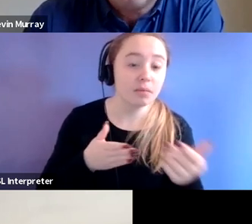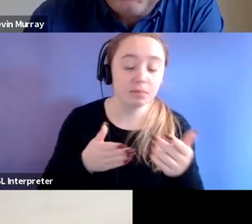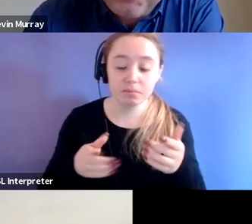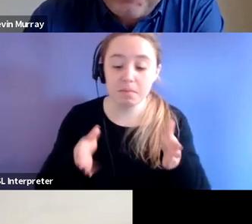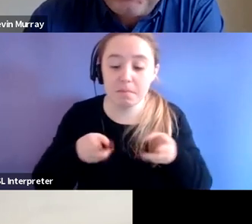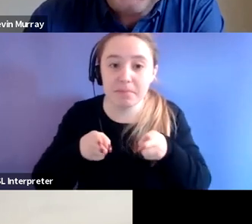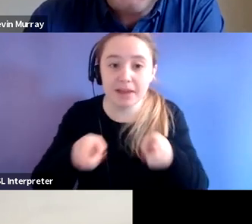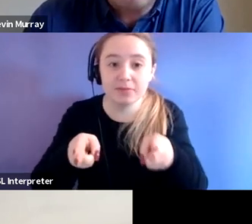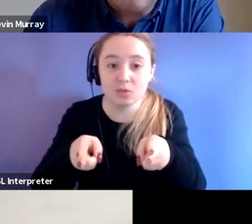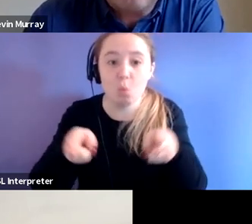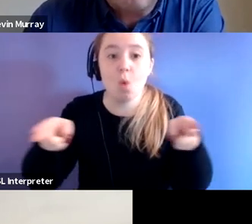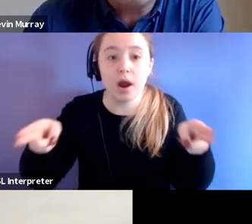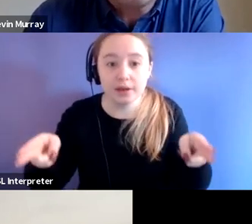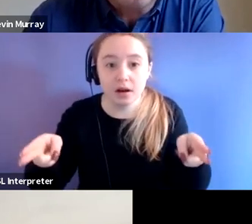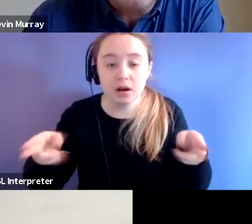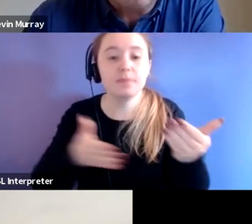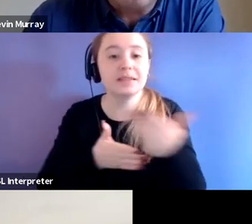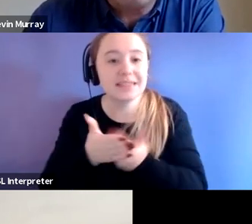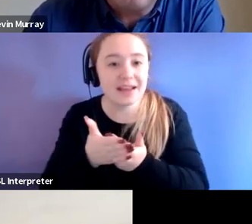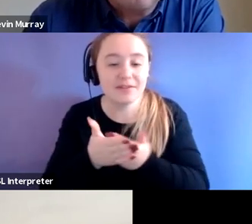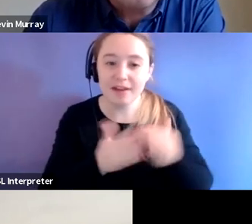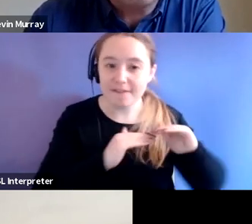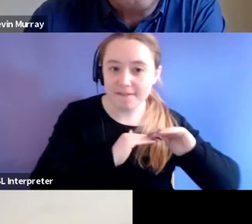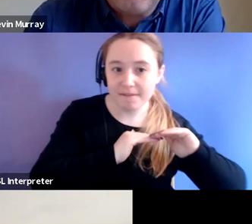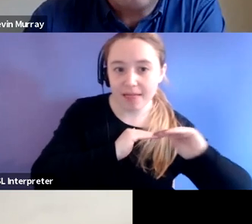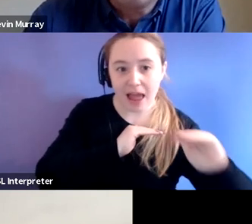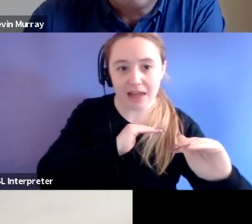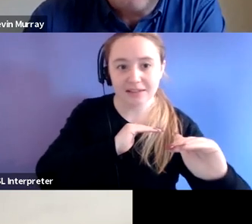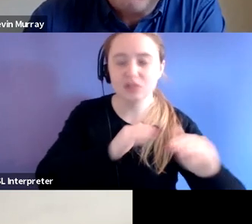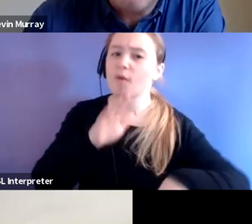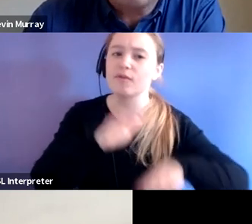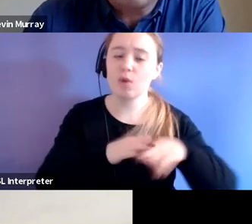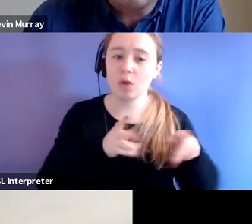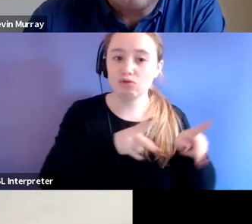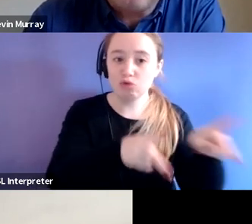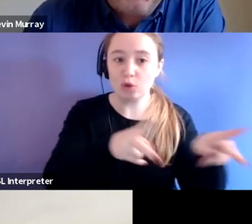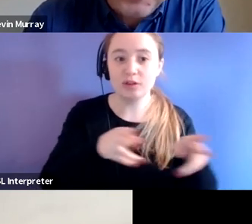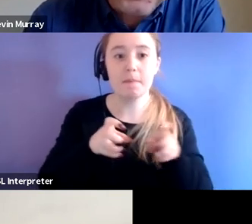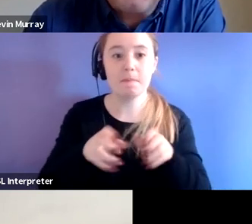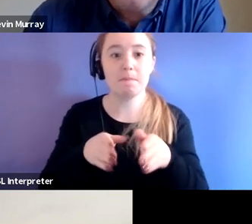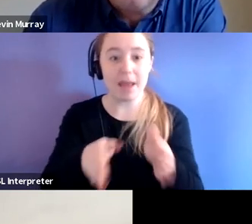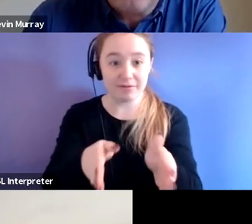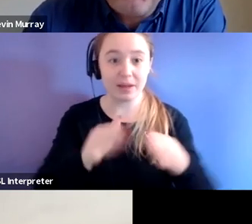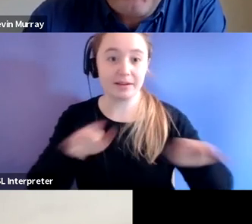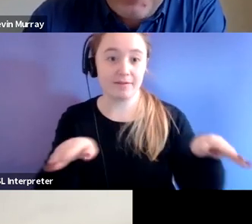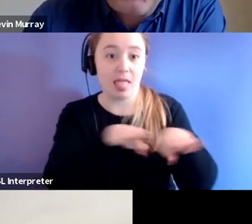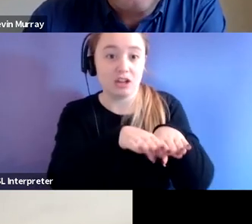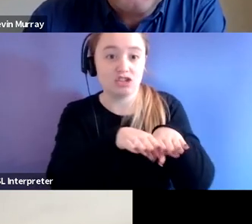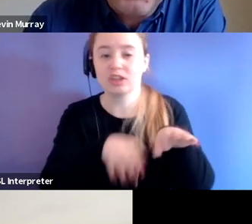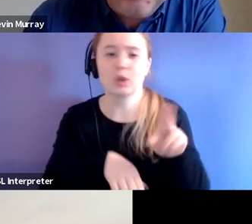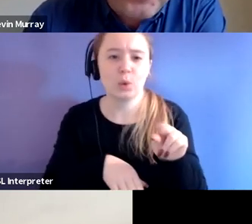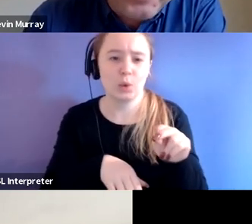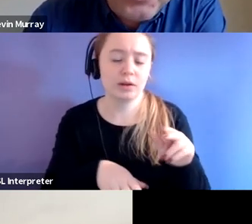pavements that are safe and flush. I don't mean flush into the road, but they're safe on that side. Where there